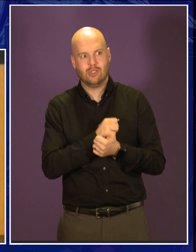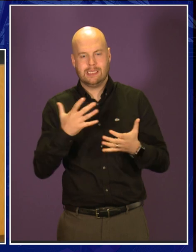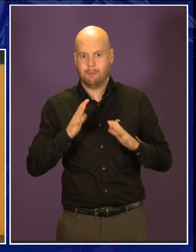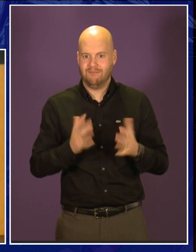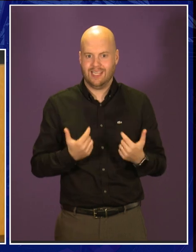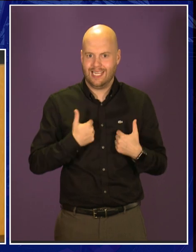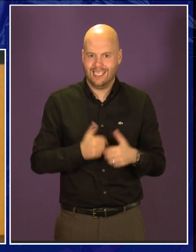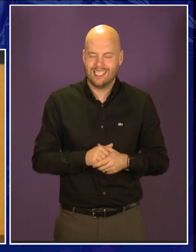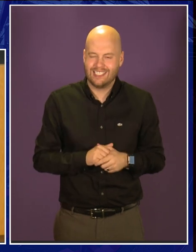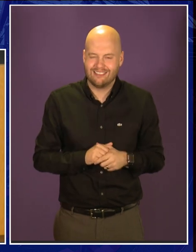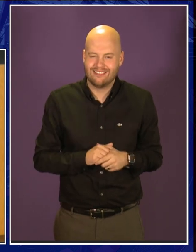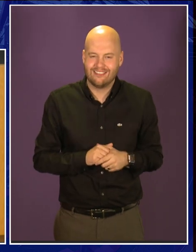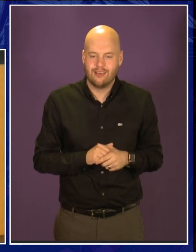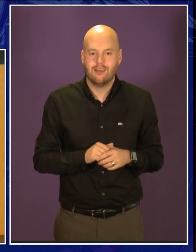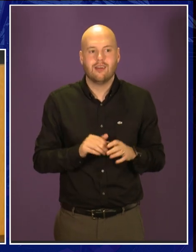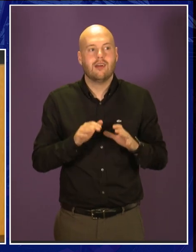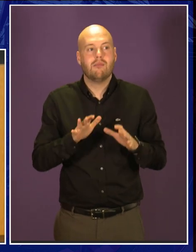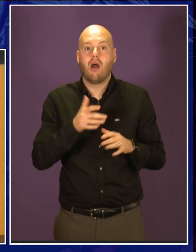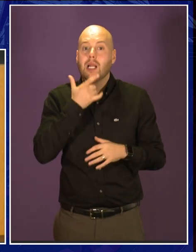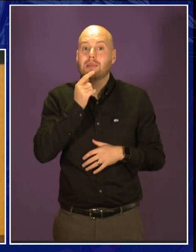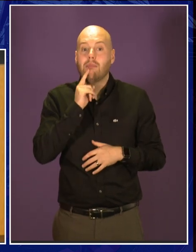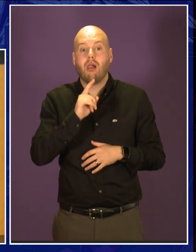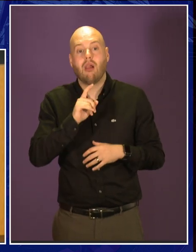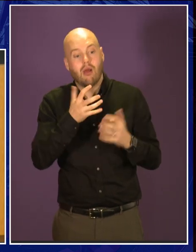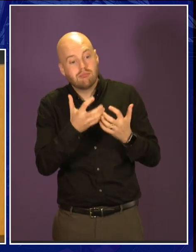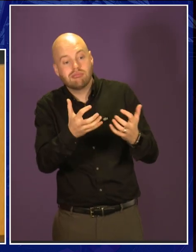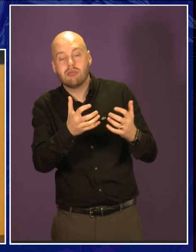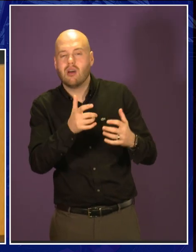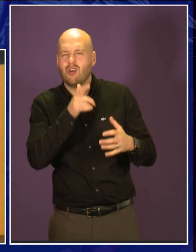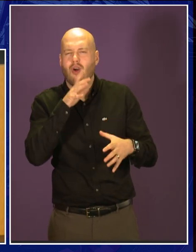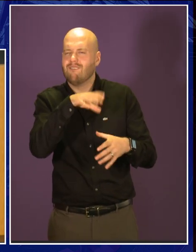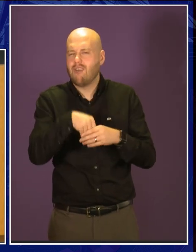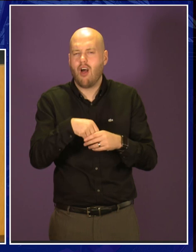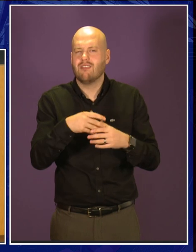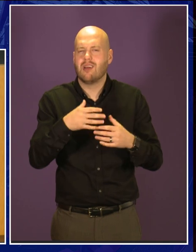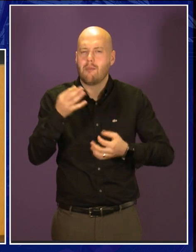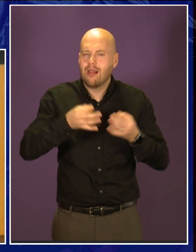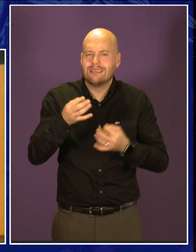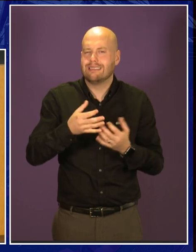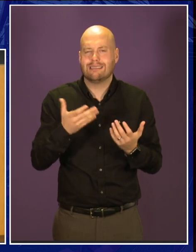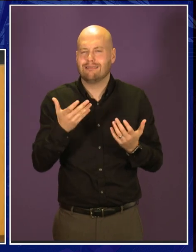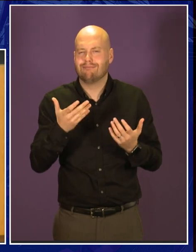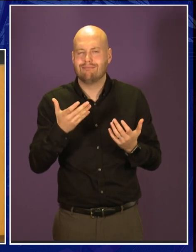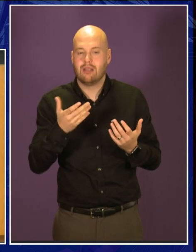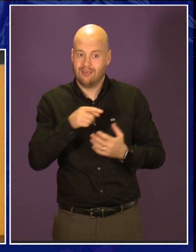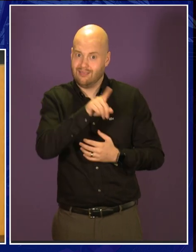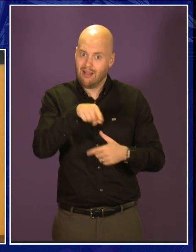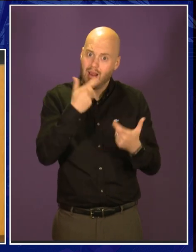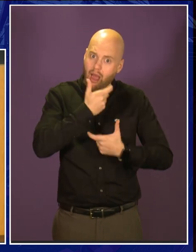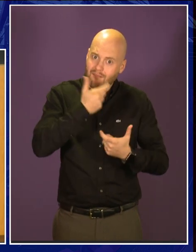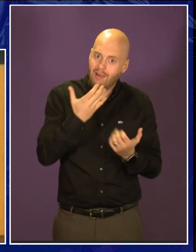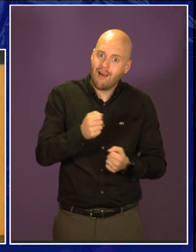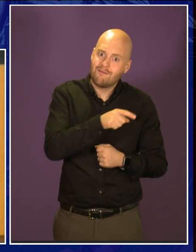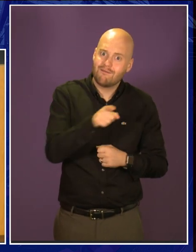And the people who's not involved in a Palestinian issue or a political issue, they laugh. And that